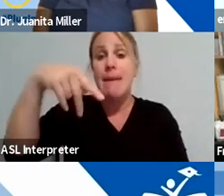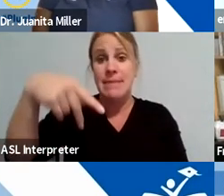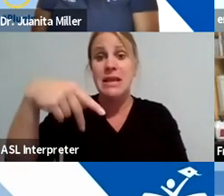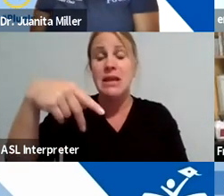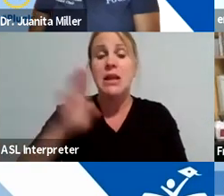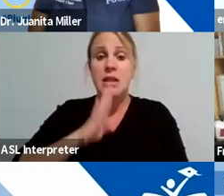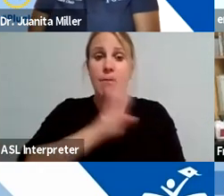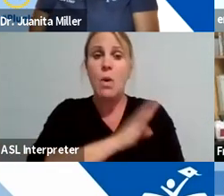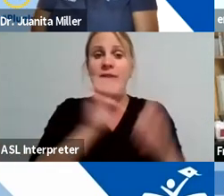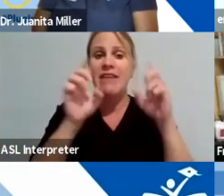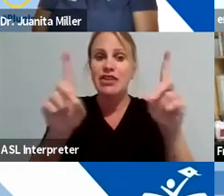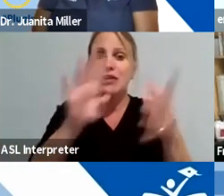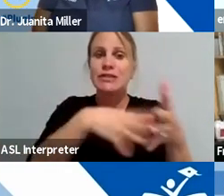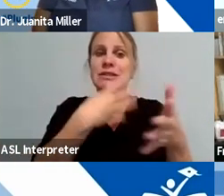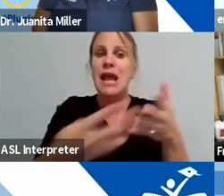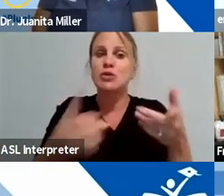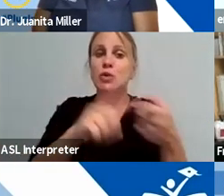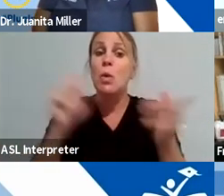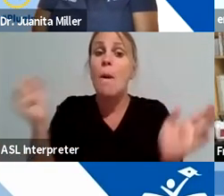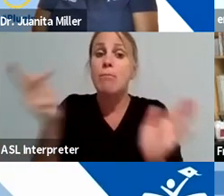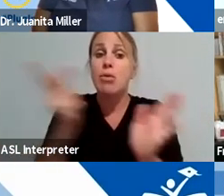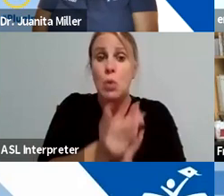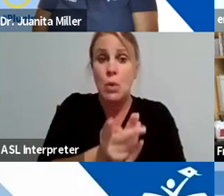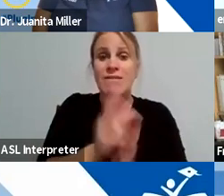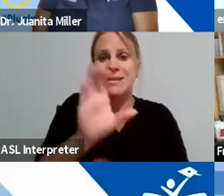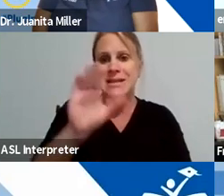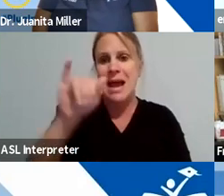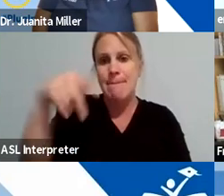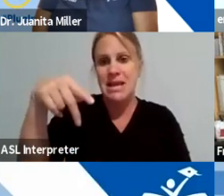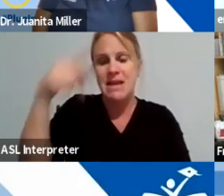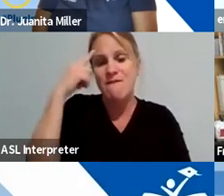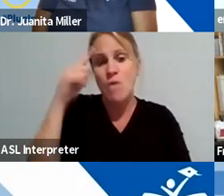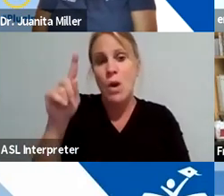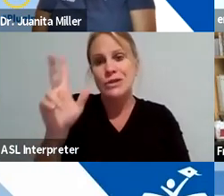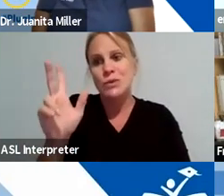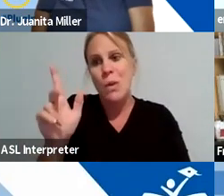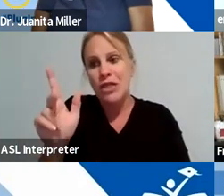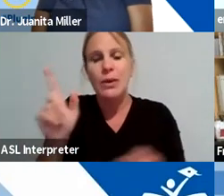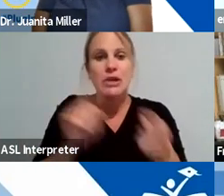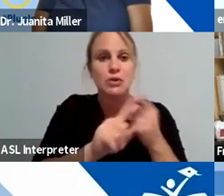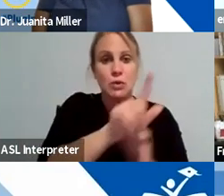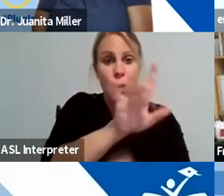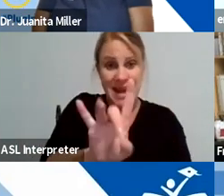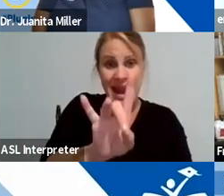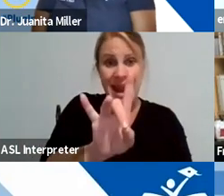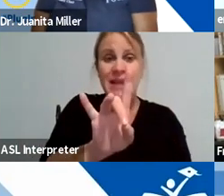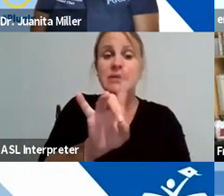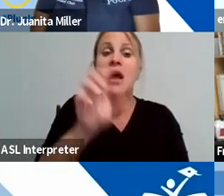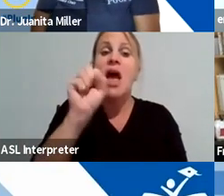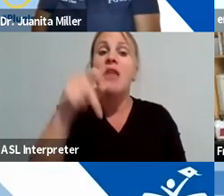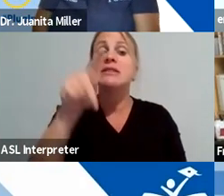is scheduled to approve this CIP for 2023 through 2028 at the